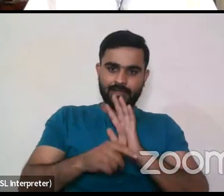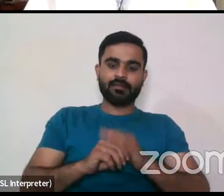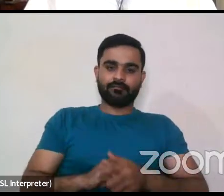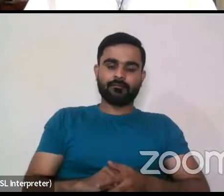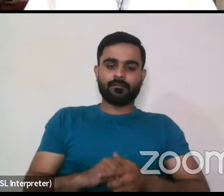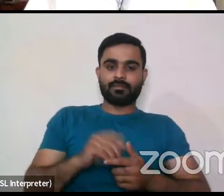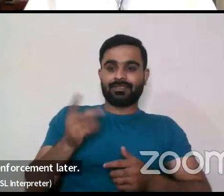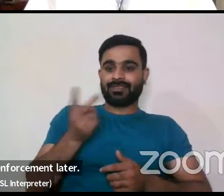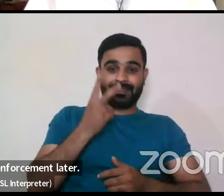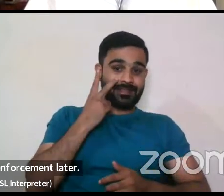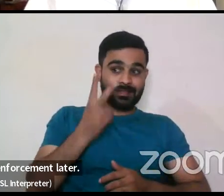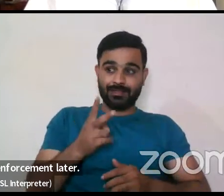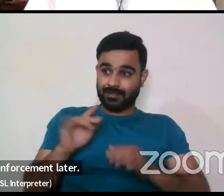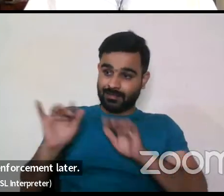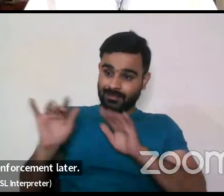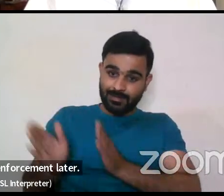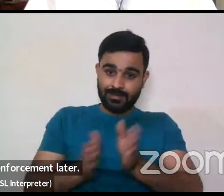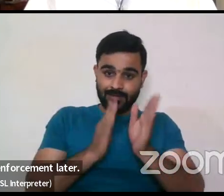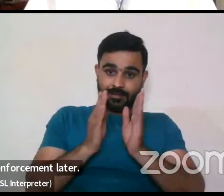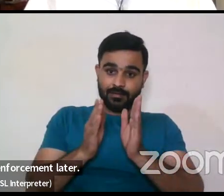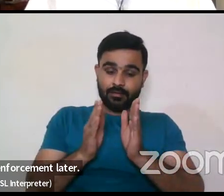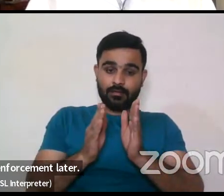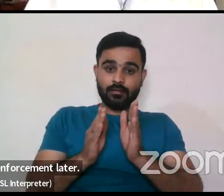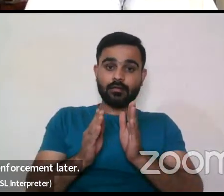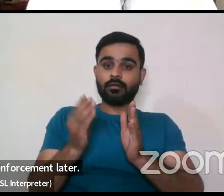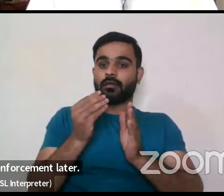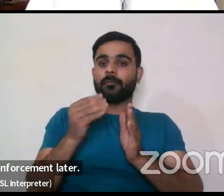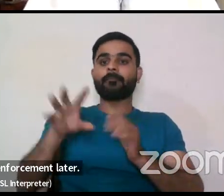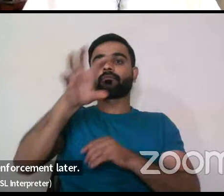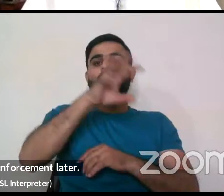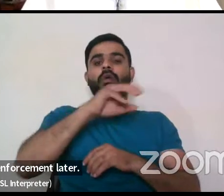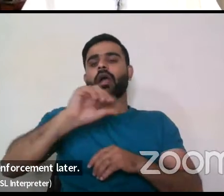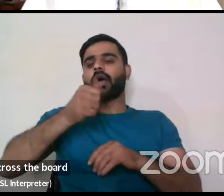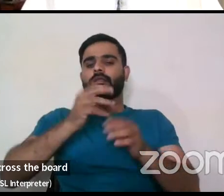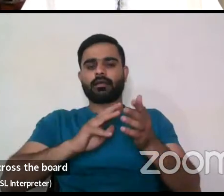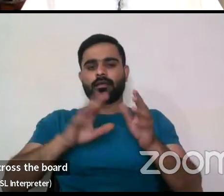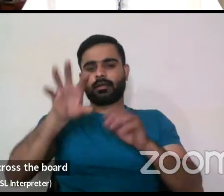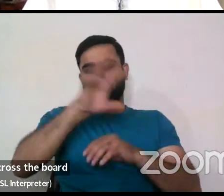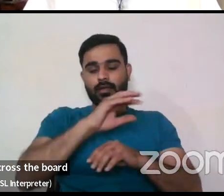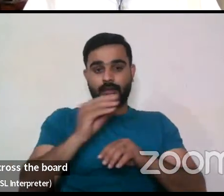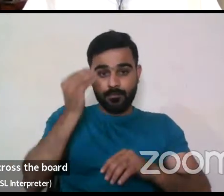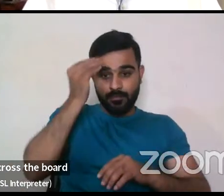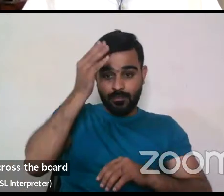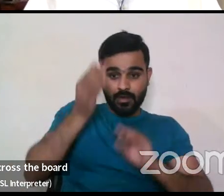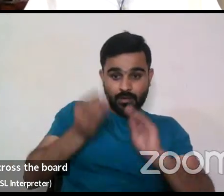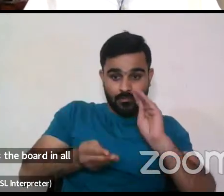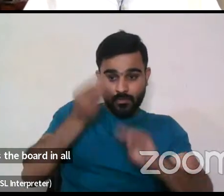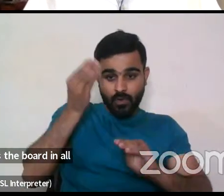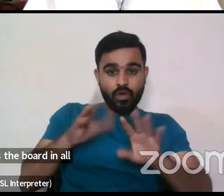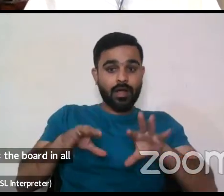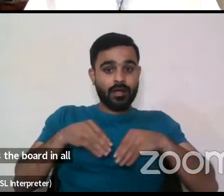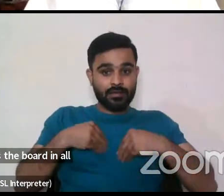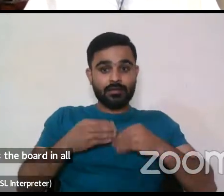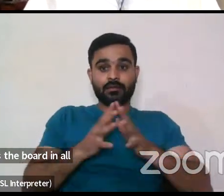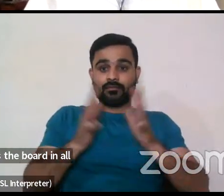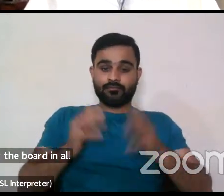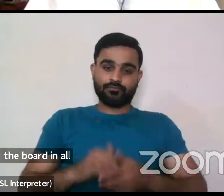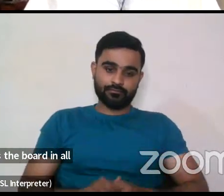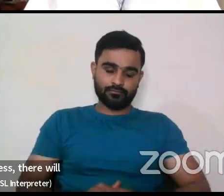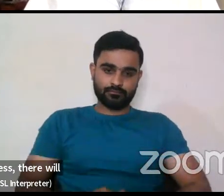I think we see this pattern across the board in all countries. So wherever there was more awareness, there was more receptivity.